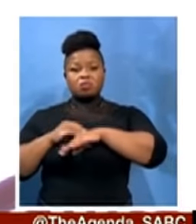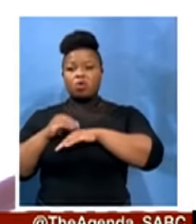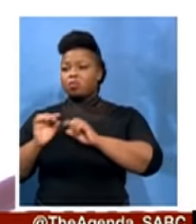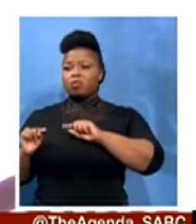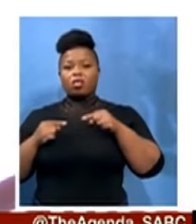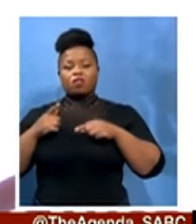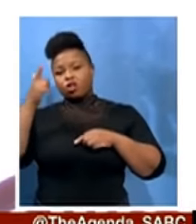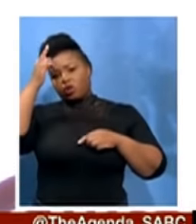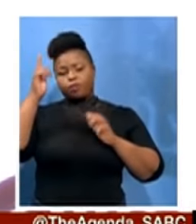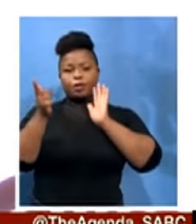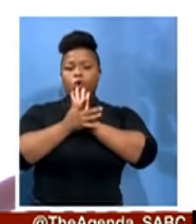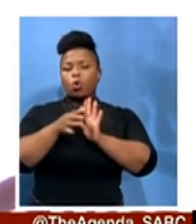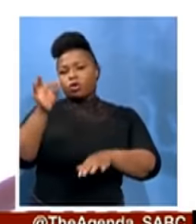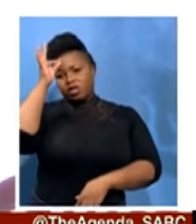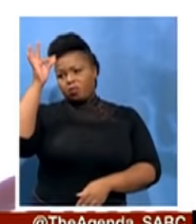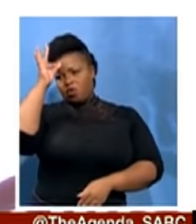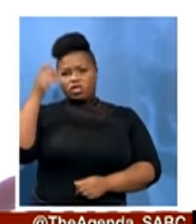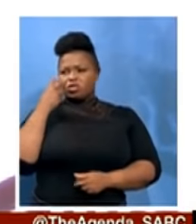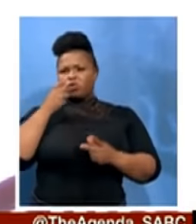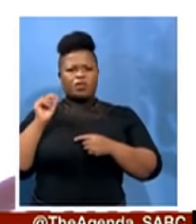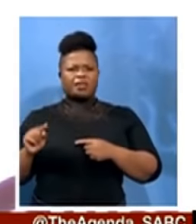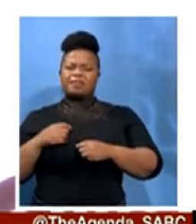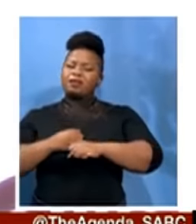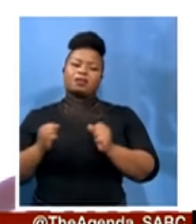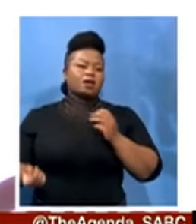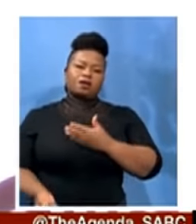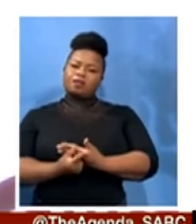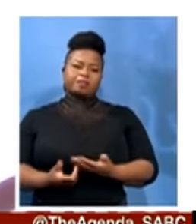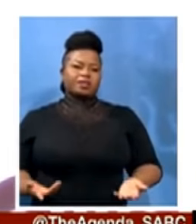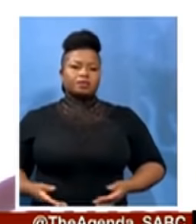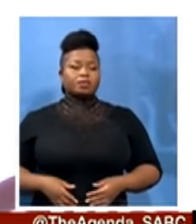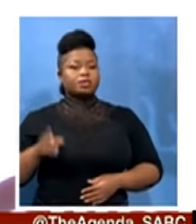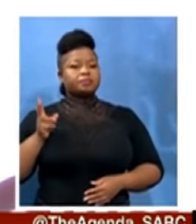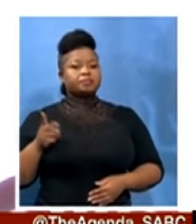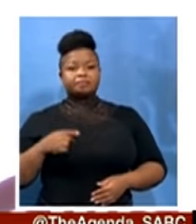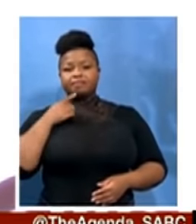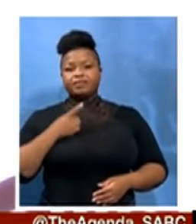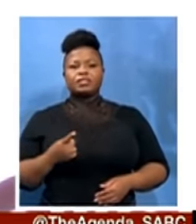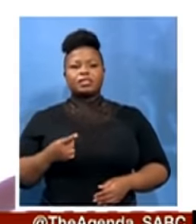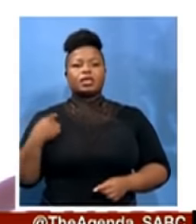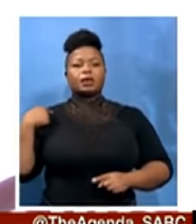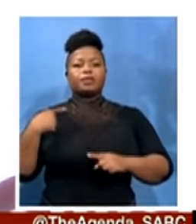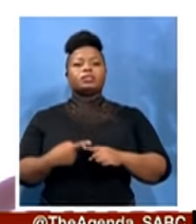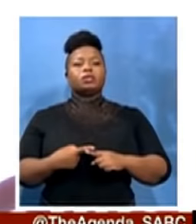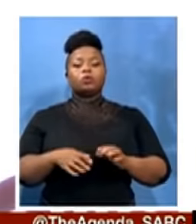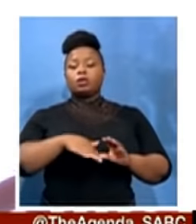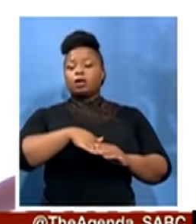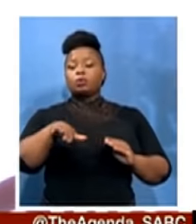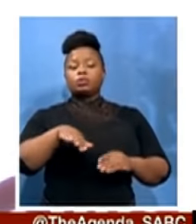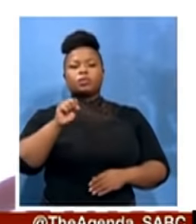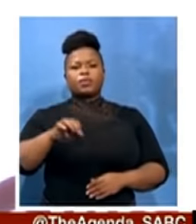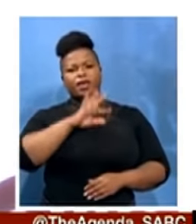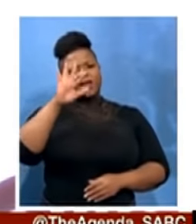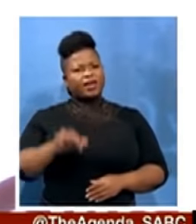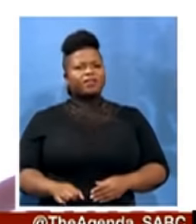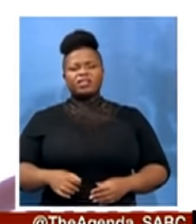by police officers, or also saying that until Lindani left South Africa, Lindani didn't even have a single criminal